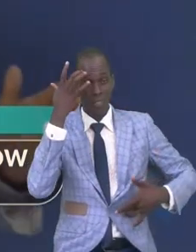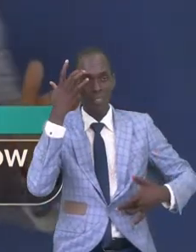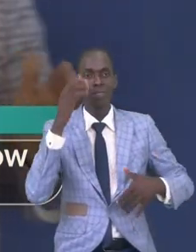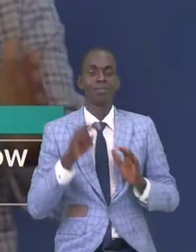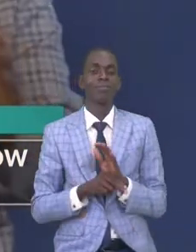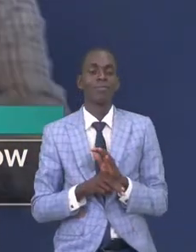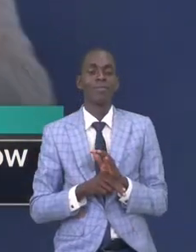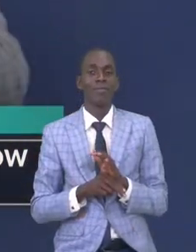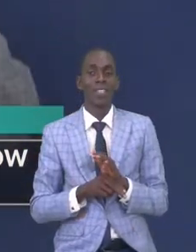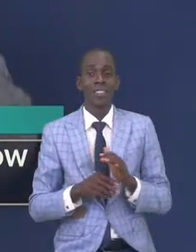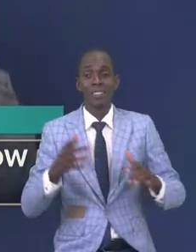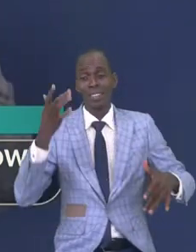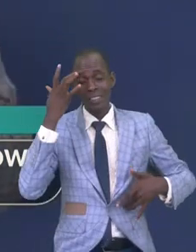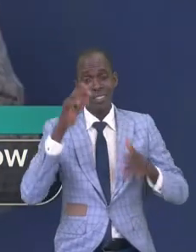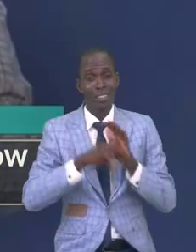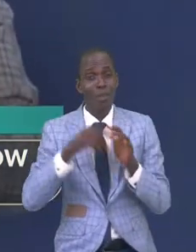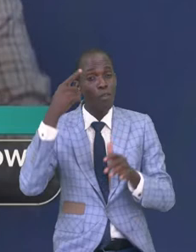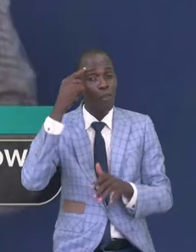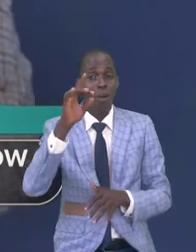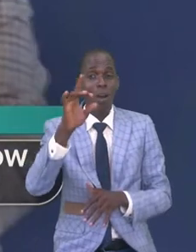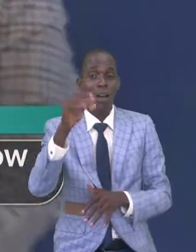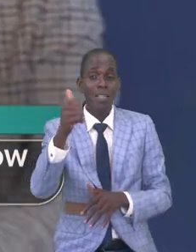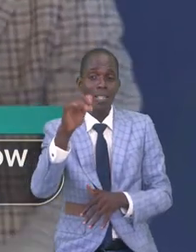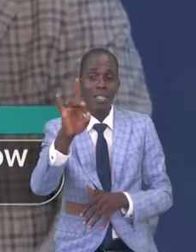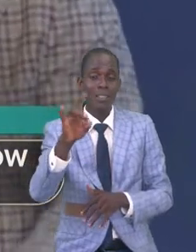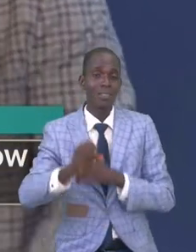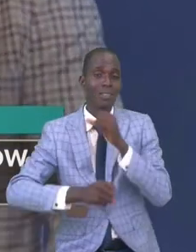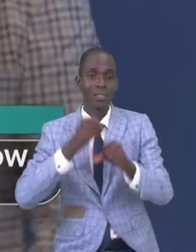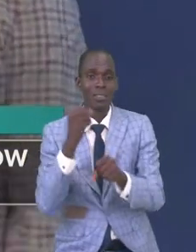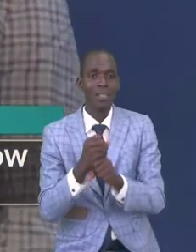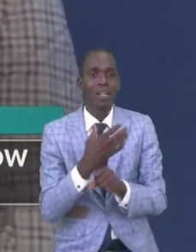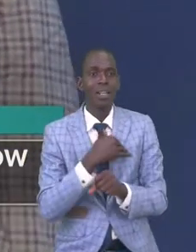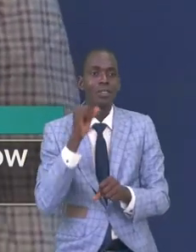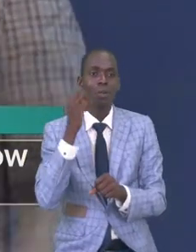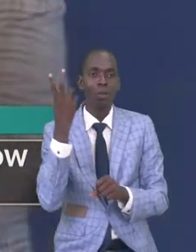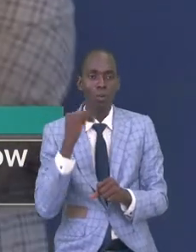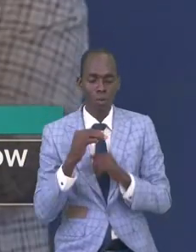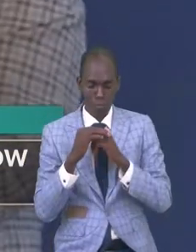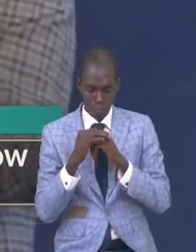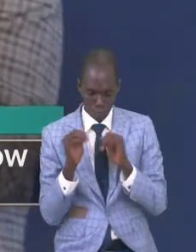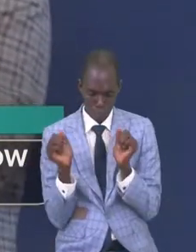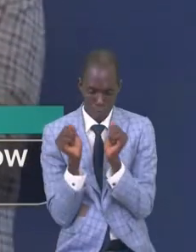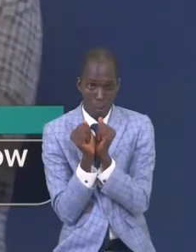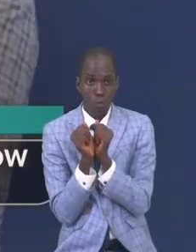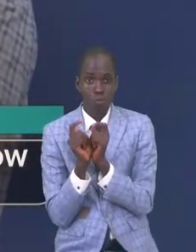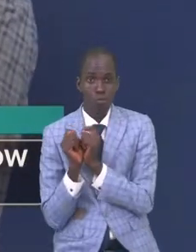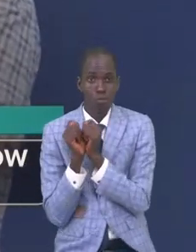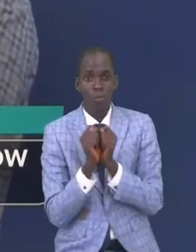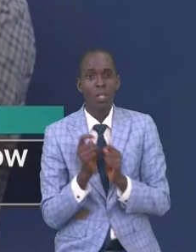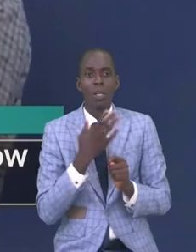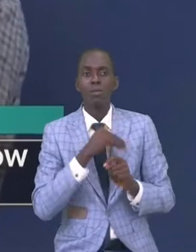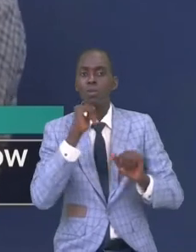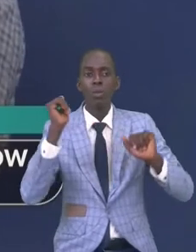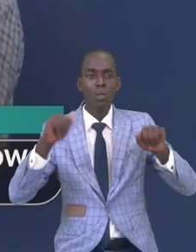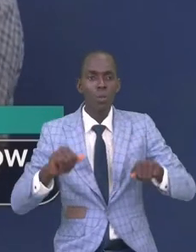infirmity, 18 years, and was bowed together, and could in no wise lift